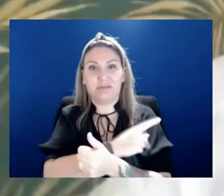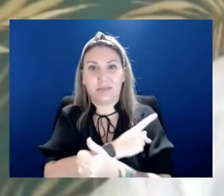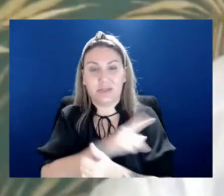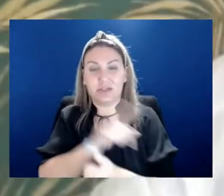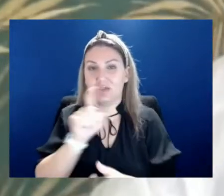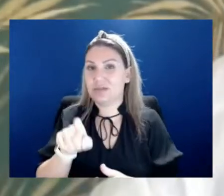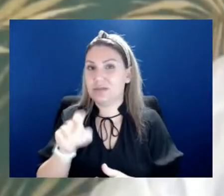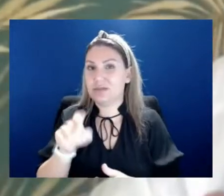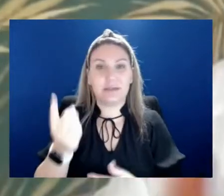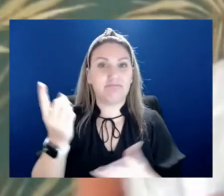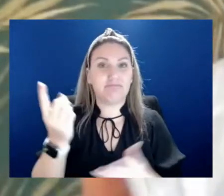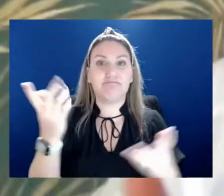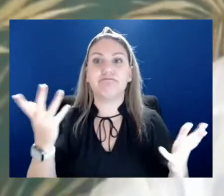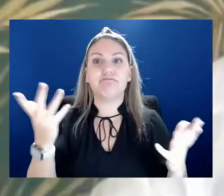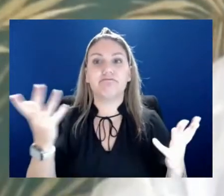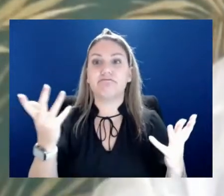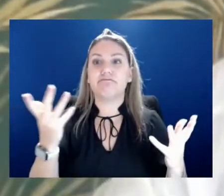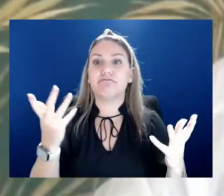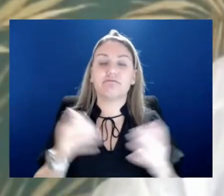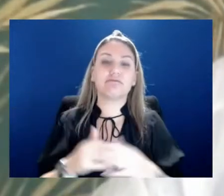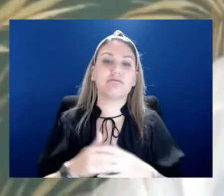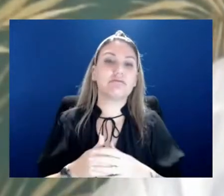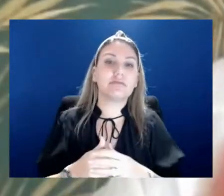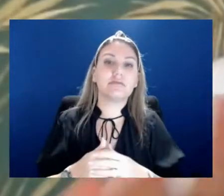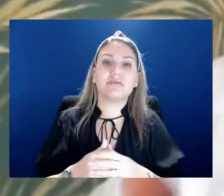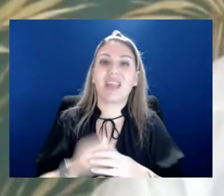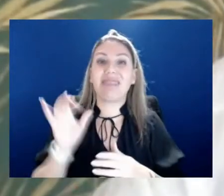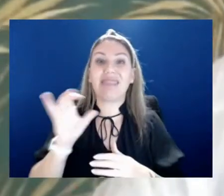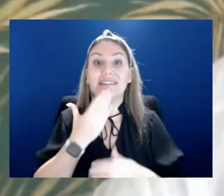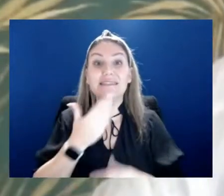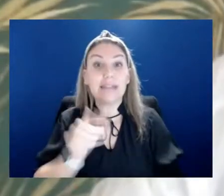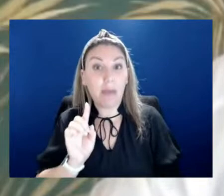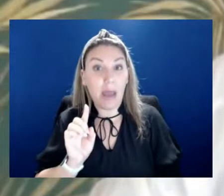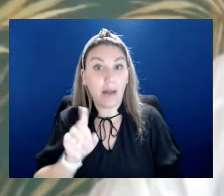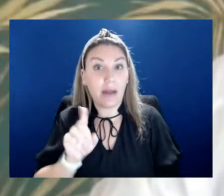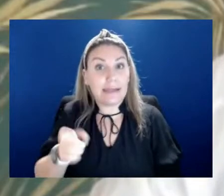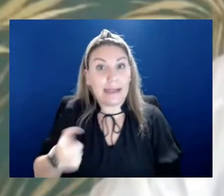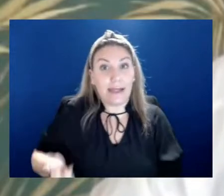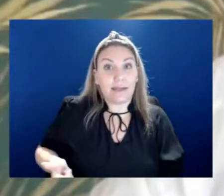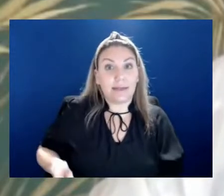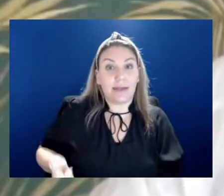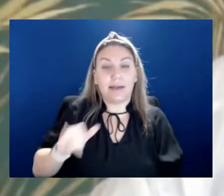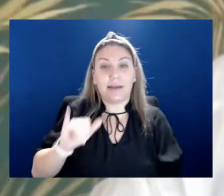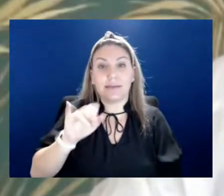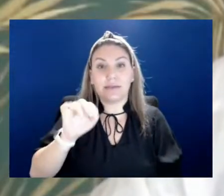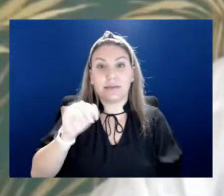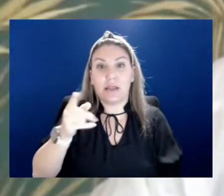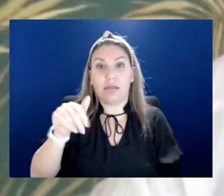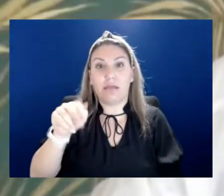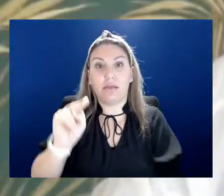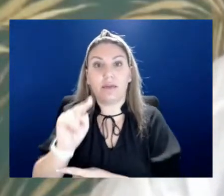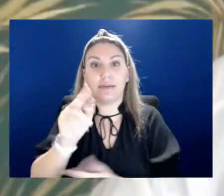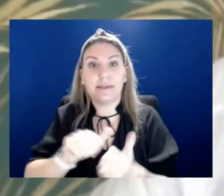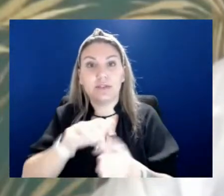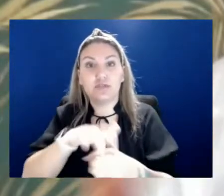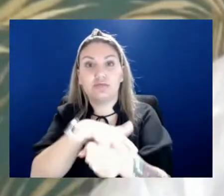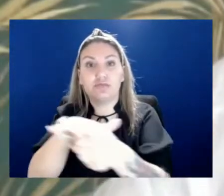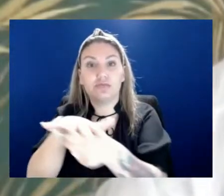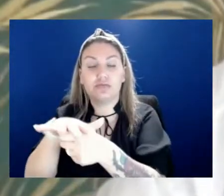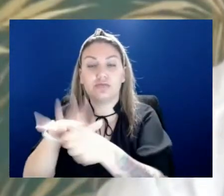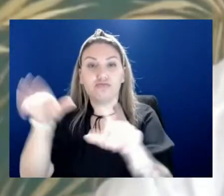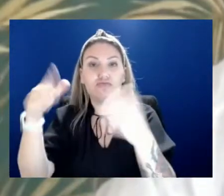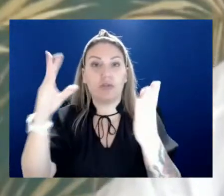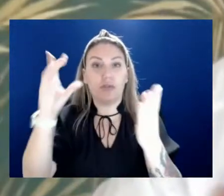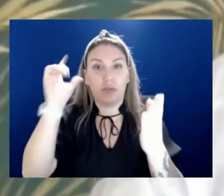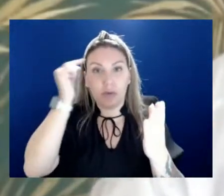like diabetics, who needs the insulins. In each region, we provide, and government